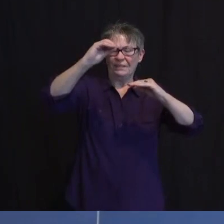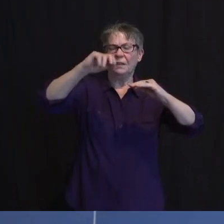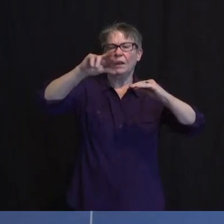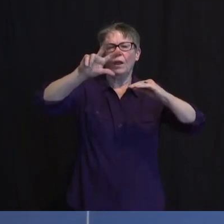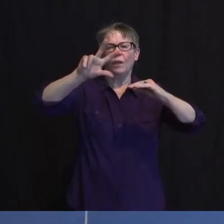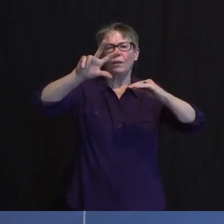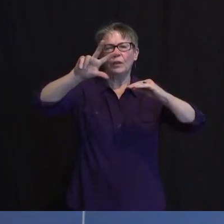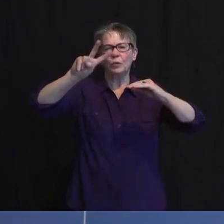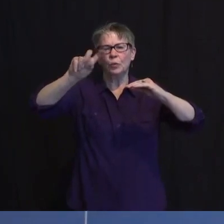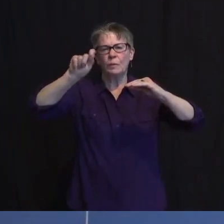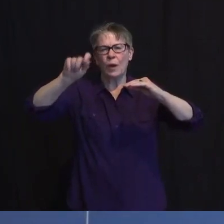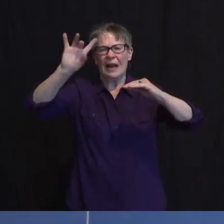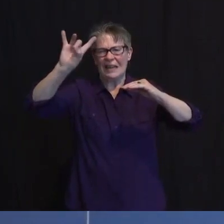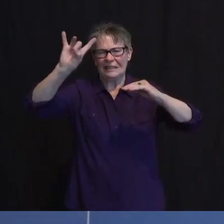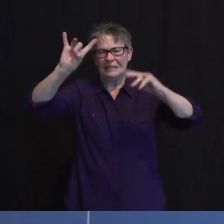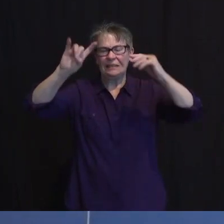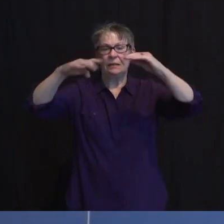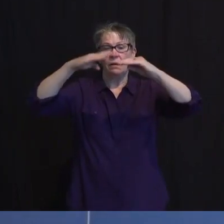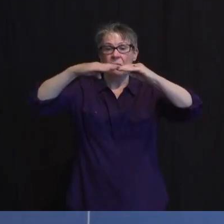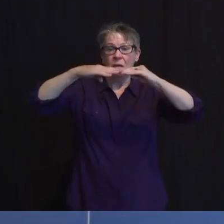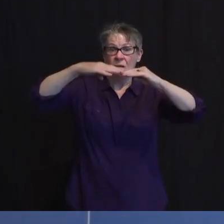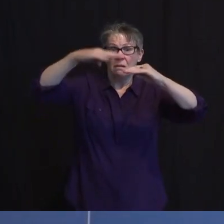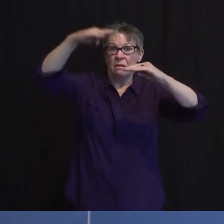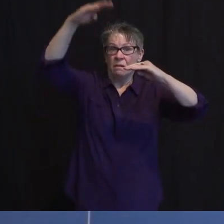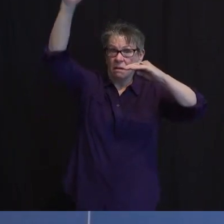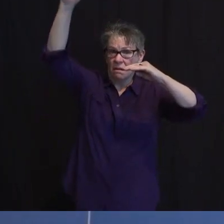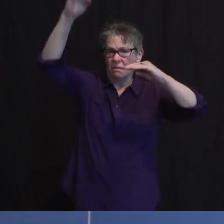41.9% are female, 58% are male.